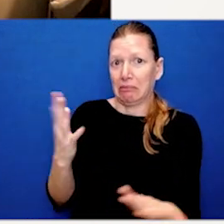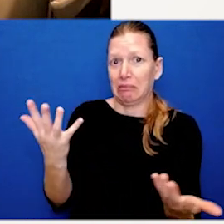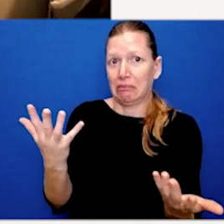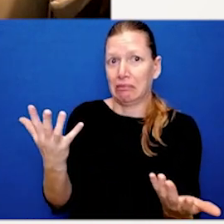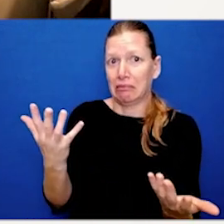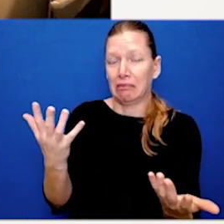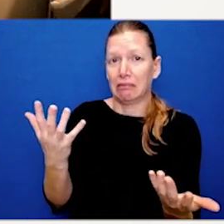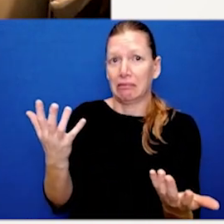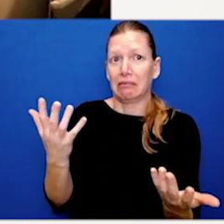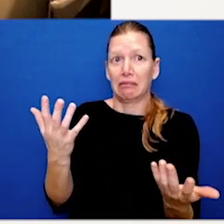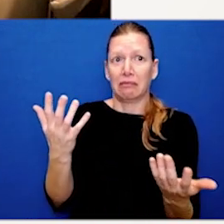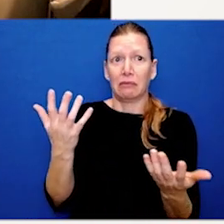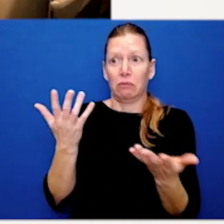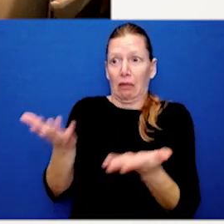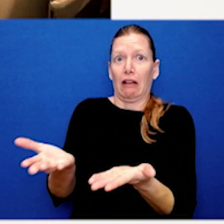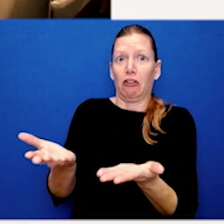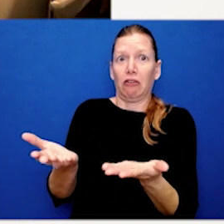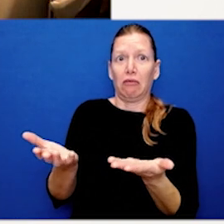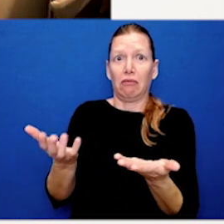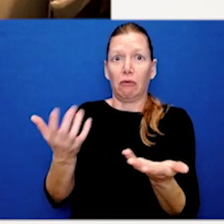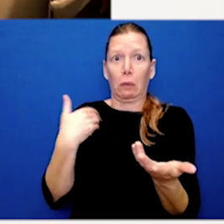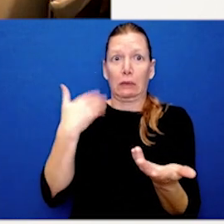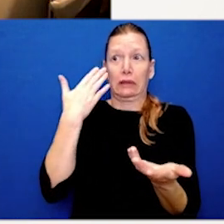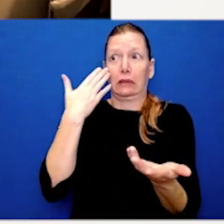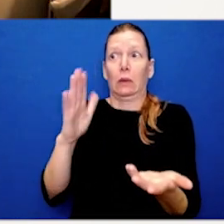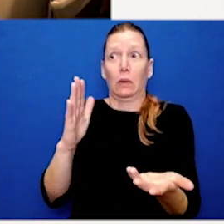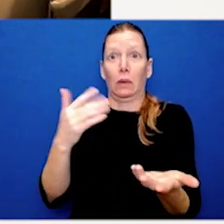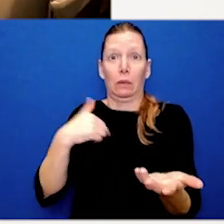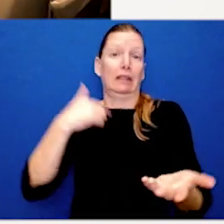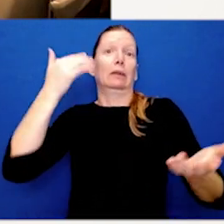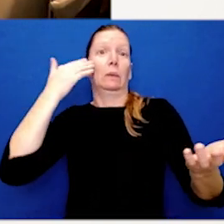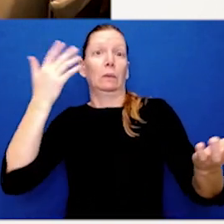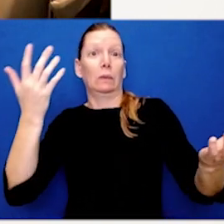teach us something that we didn't know was there or that we didn't know we knew.